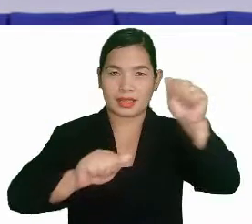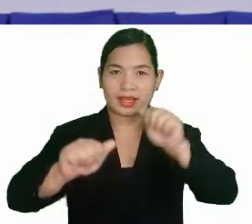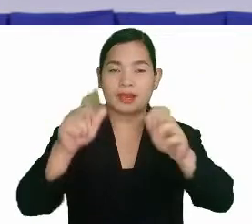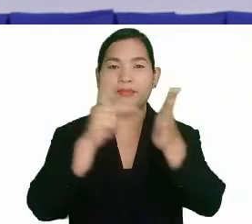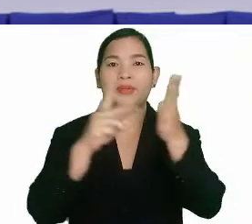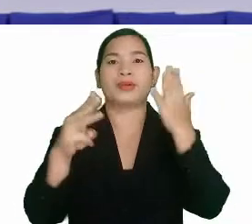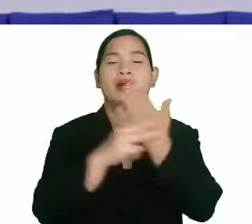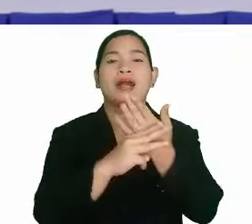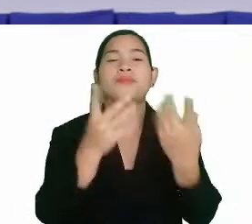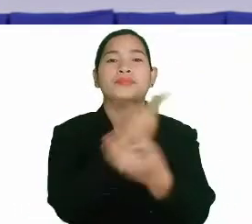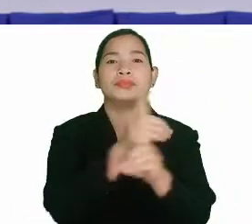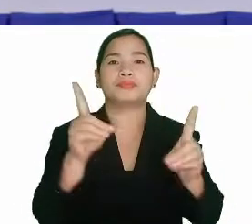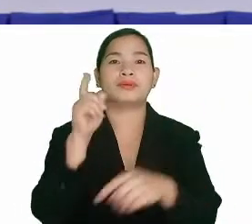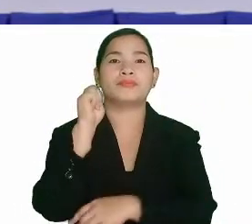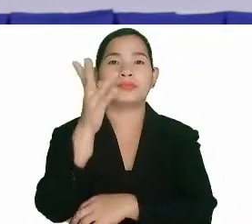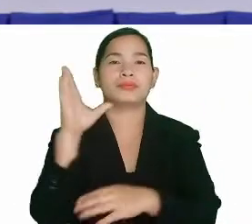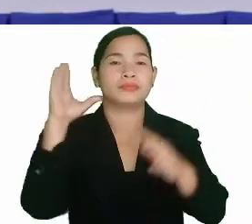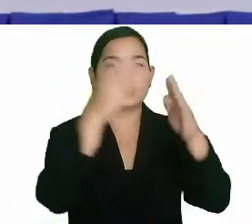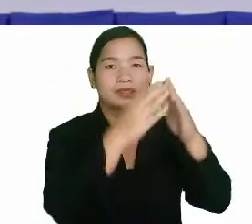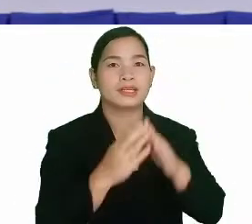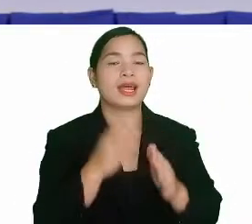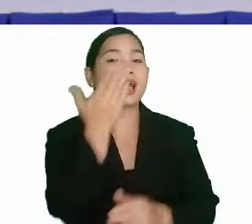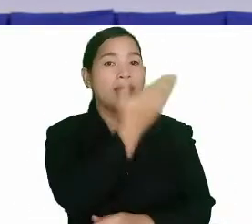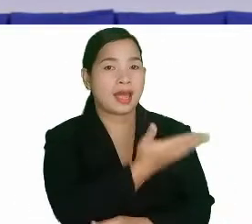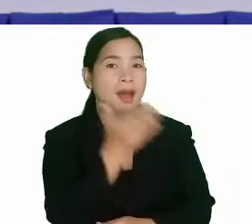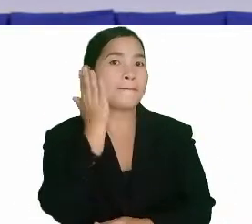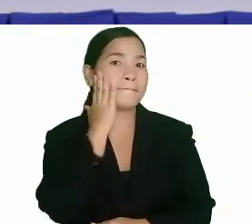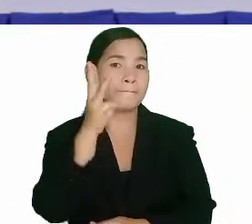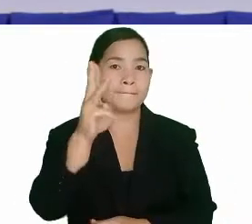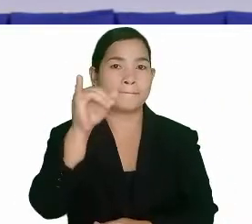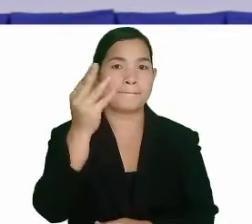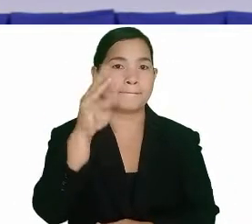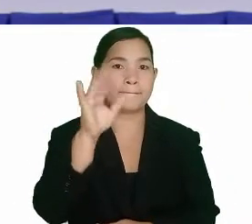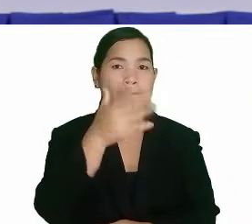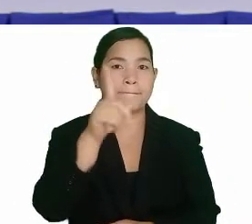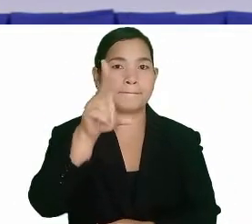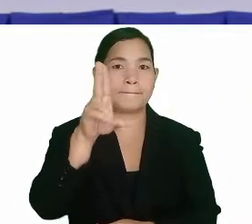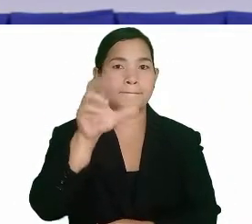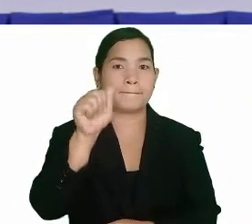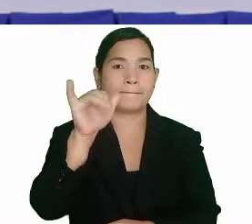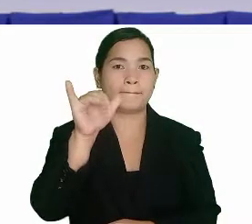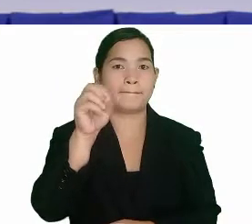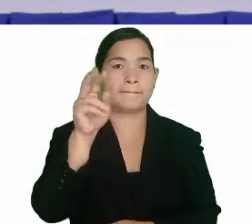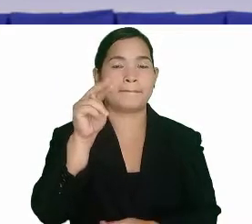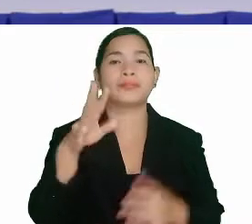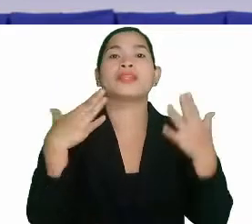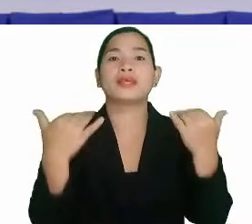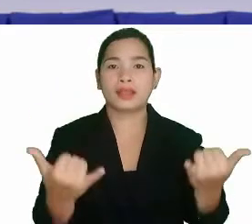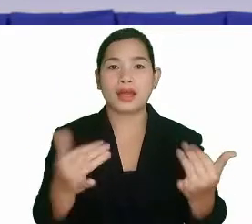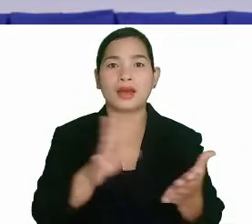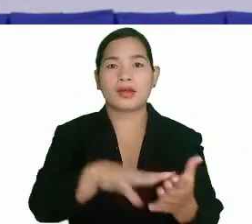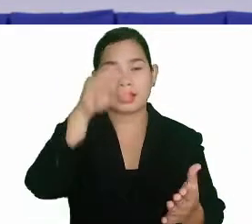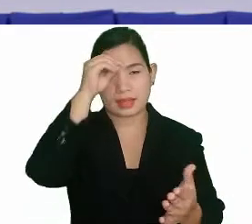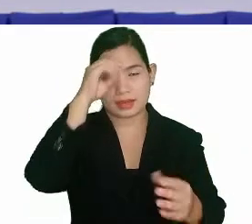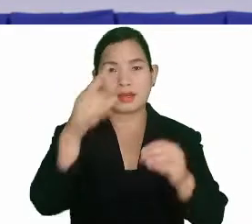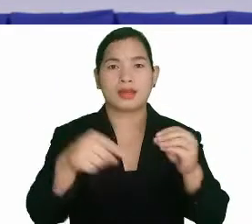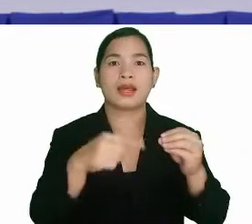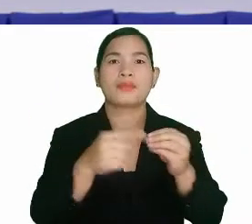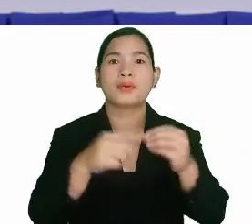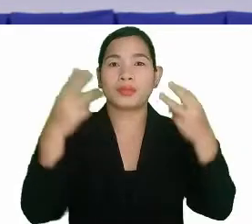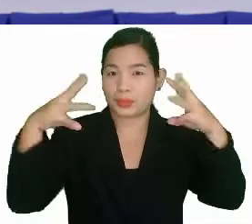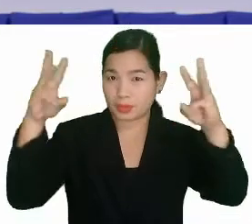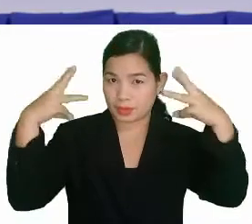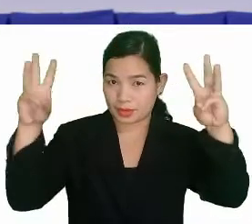program of DepEd Tagum City. I am your teacher host, Mimi A. Luayon. Today, you will be learning about